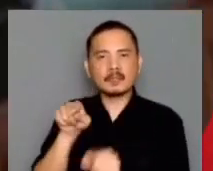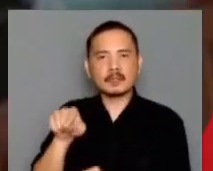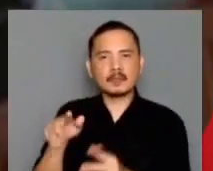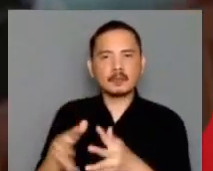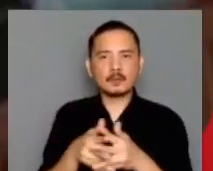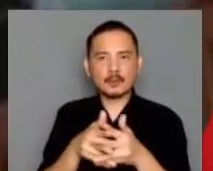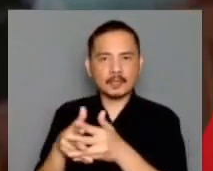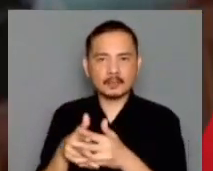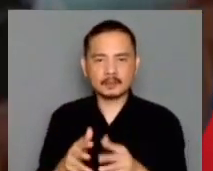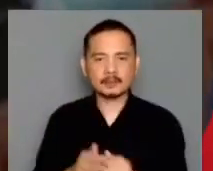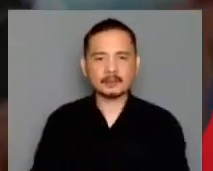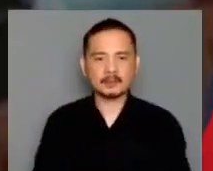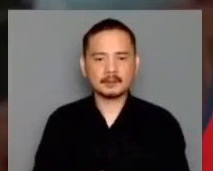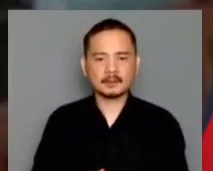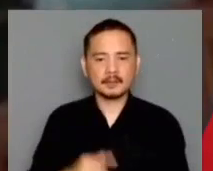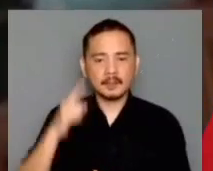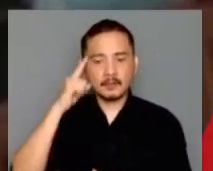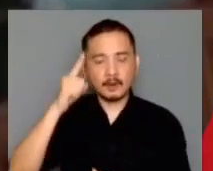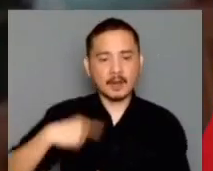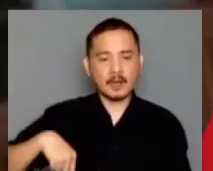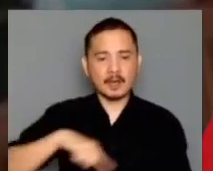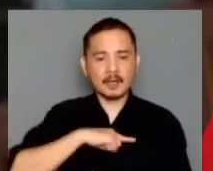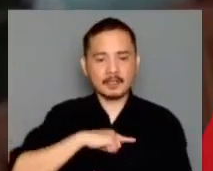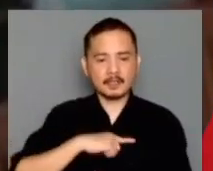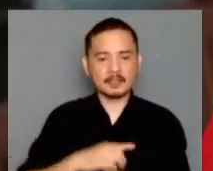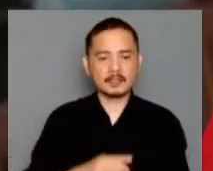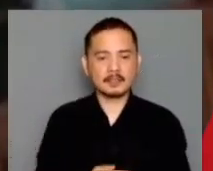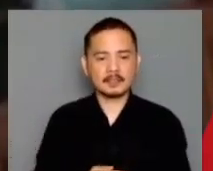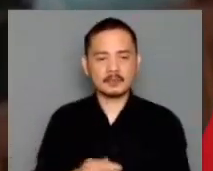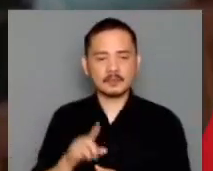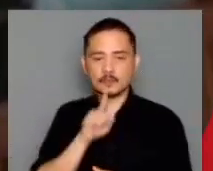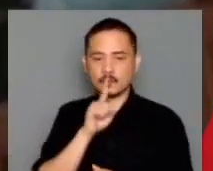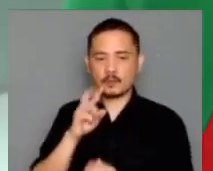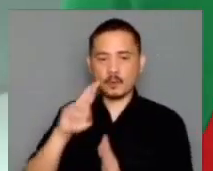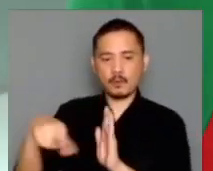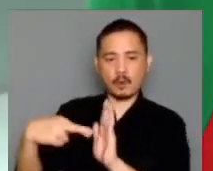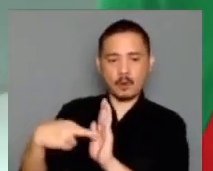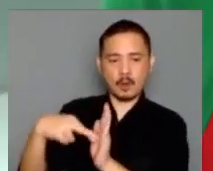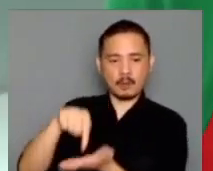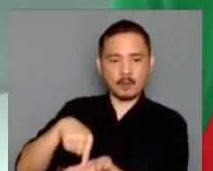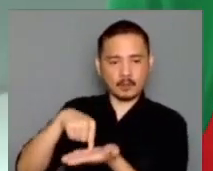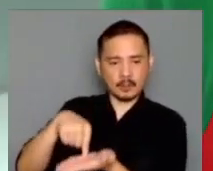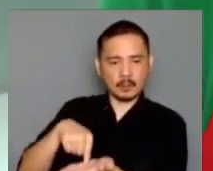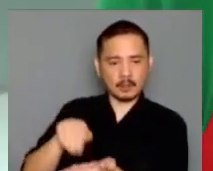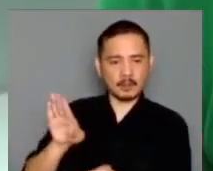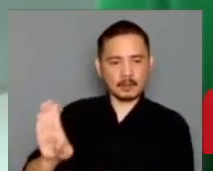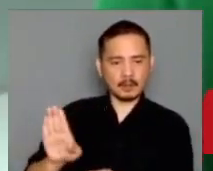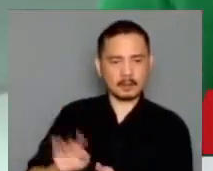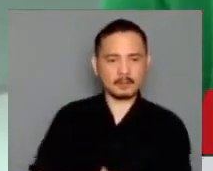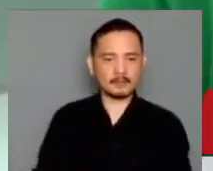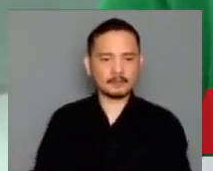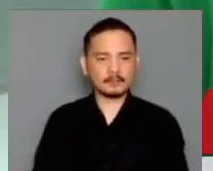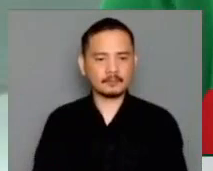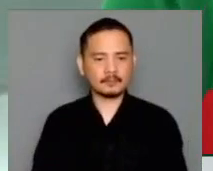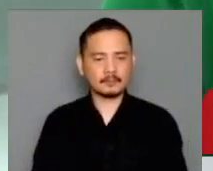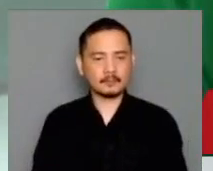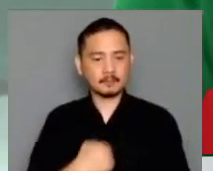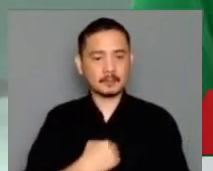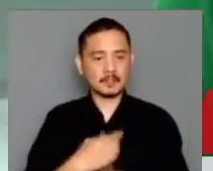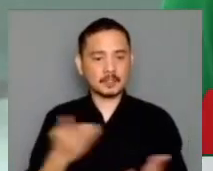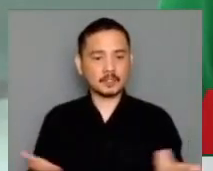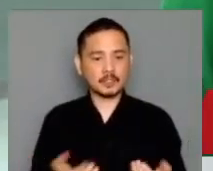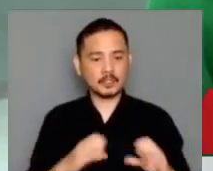GMA, they are role models in the things that they do. Being here in GMA is really amazing. You